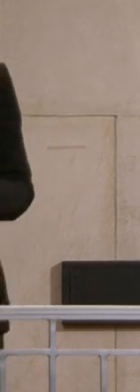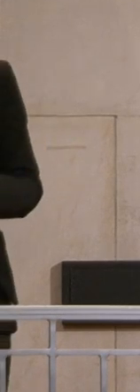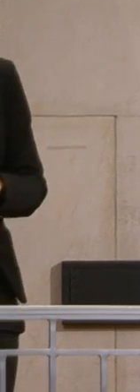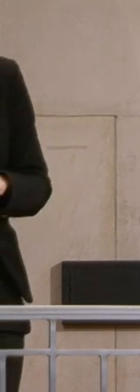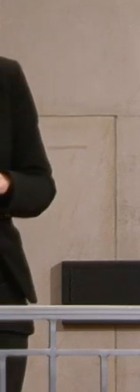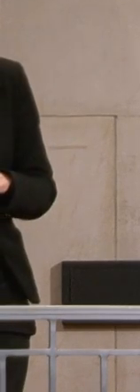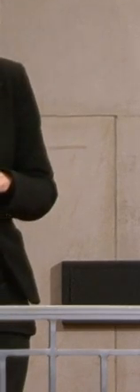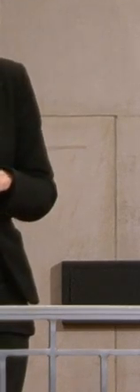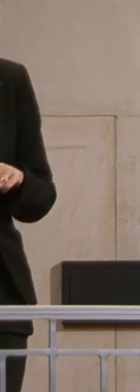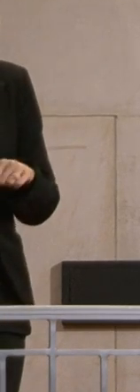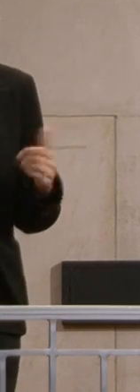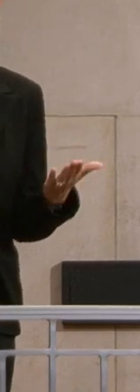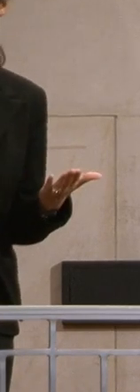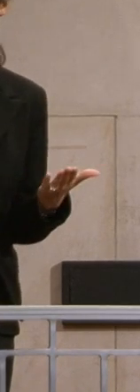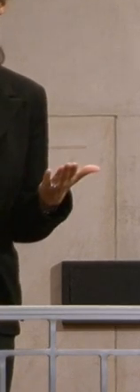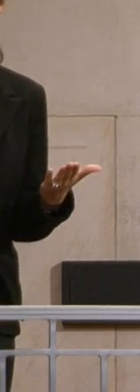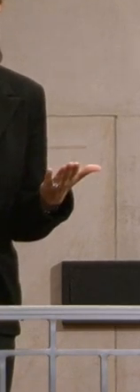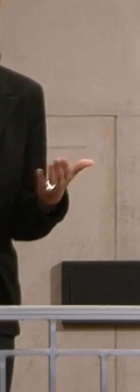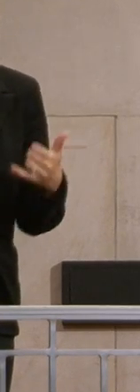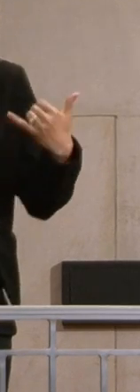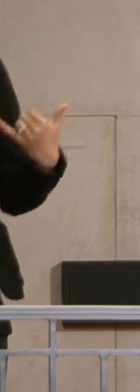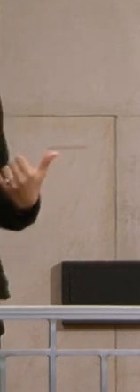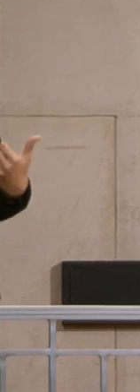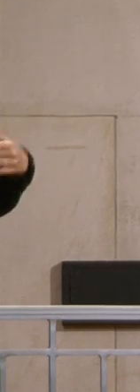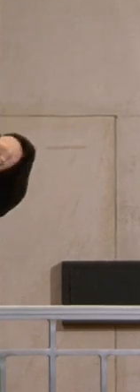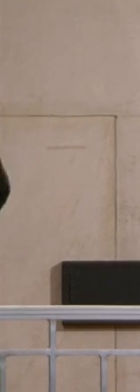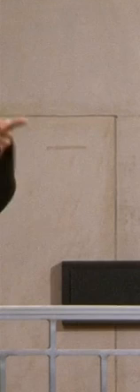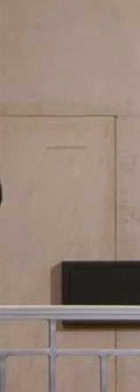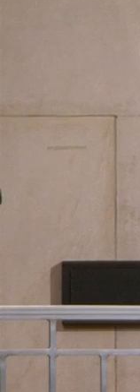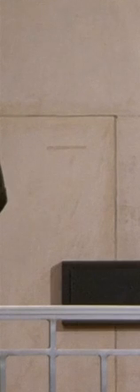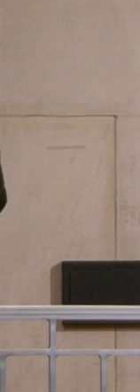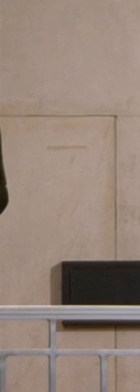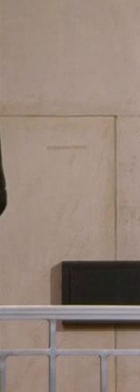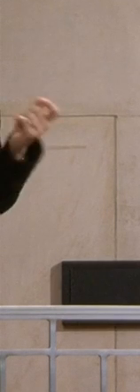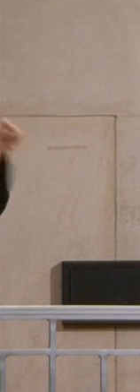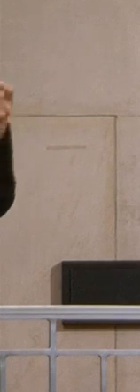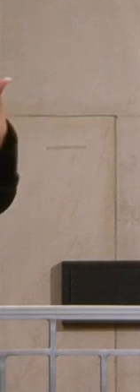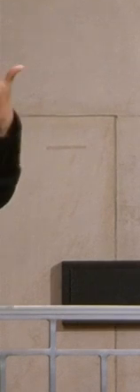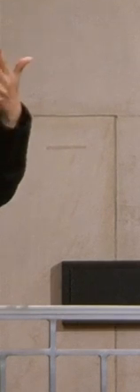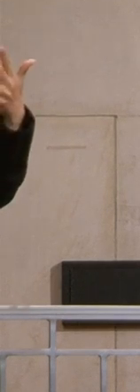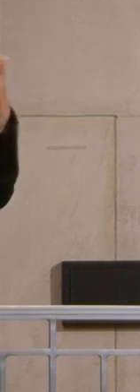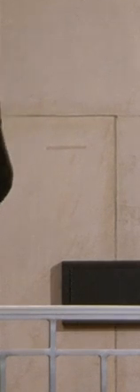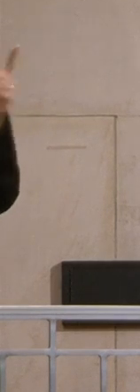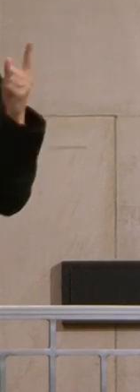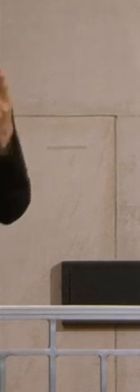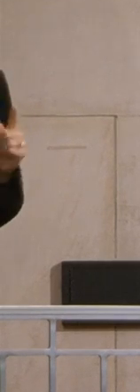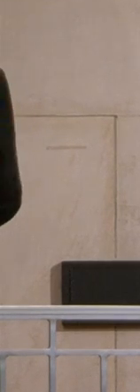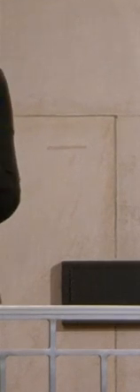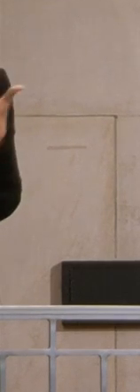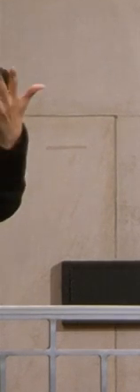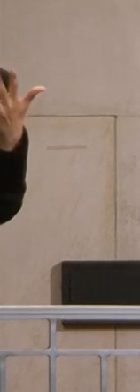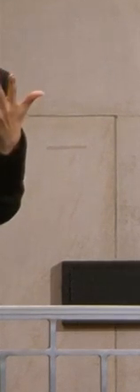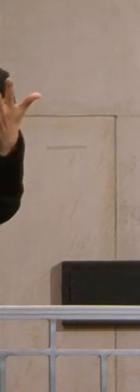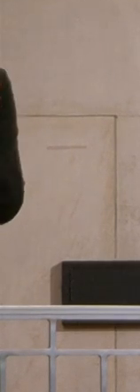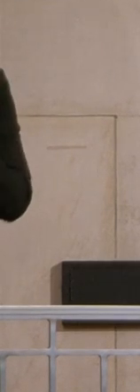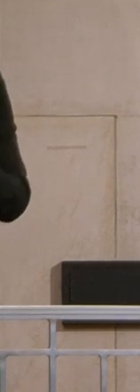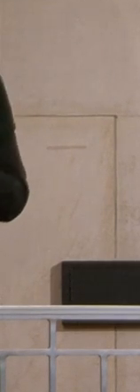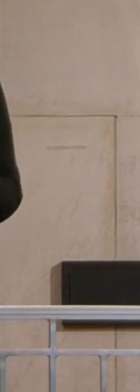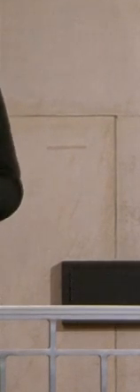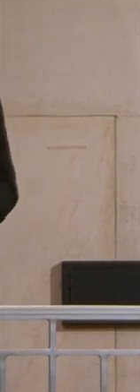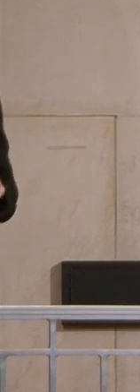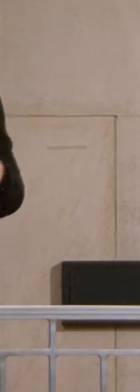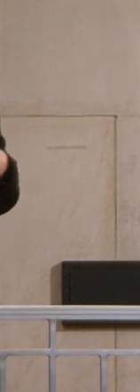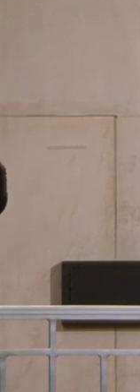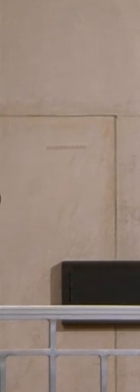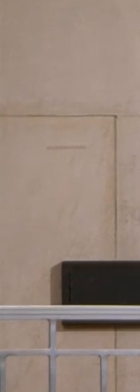And so, here and now, in this place, let us celebrate these achievements and express our own pride.